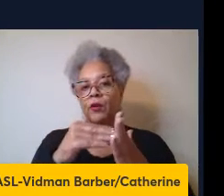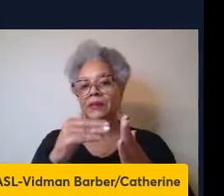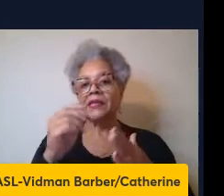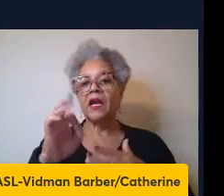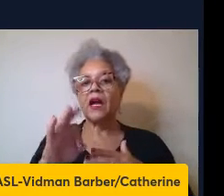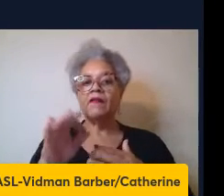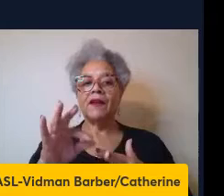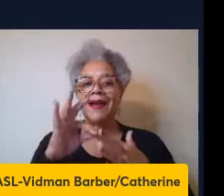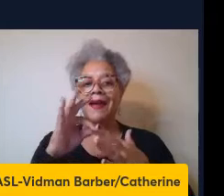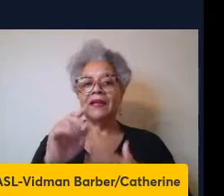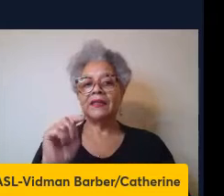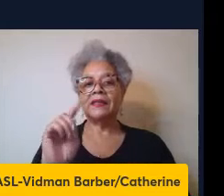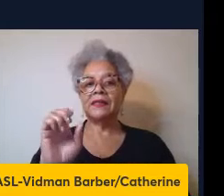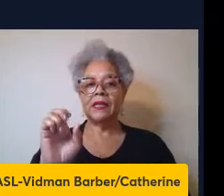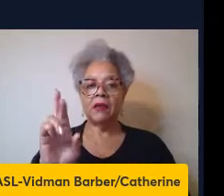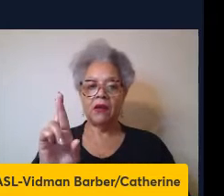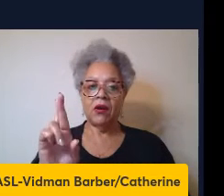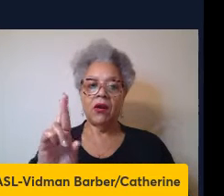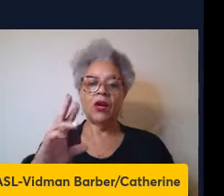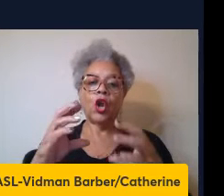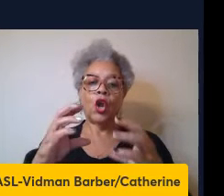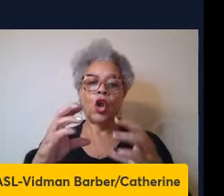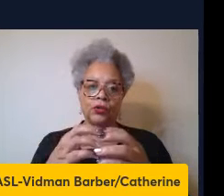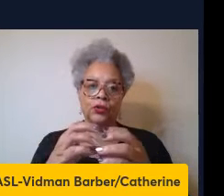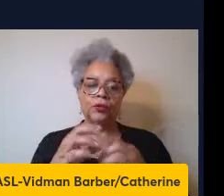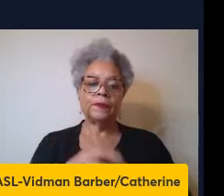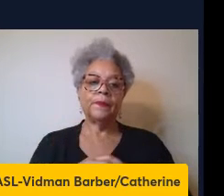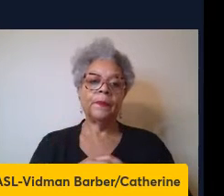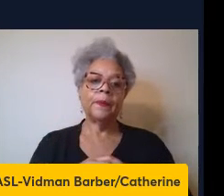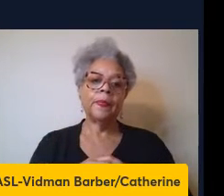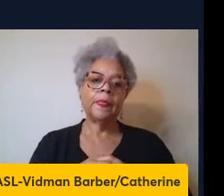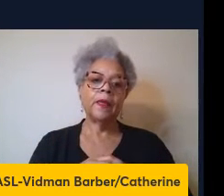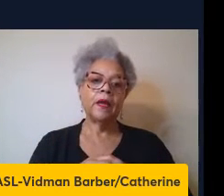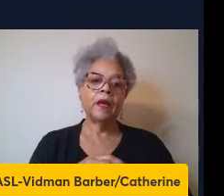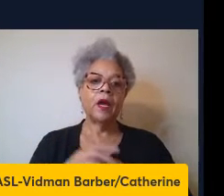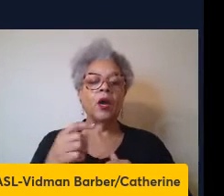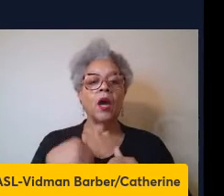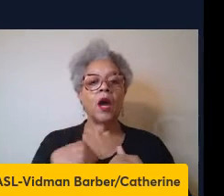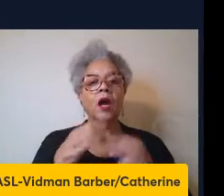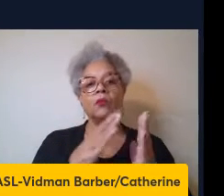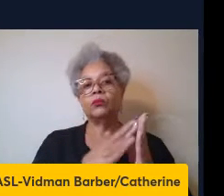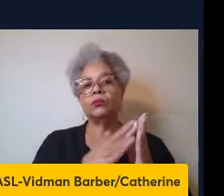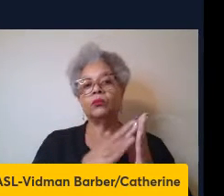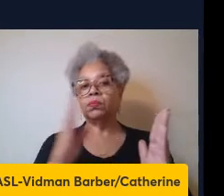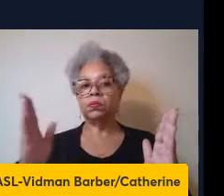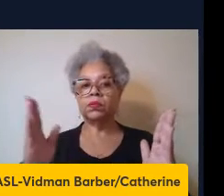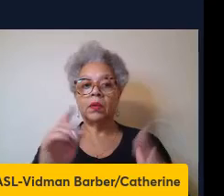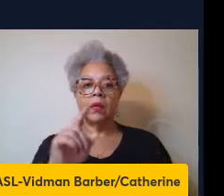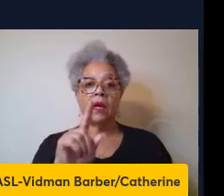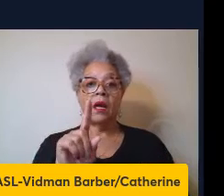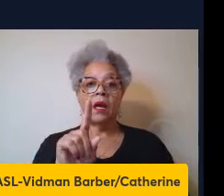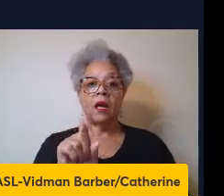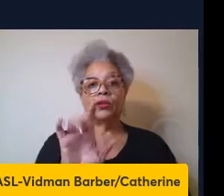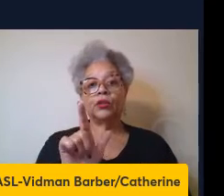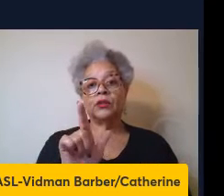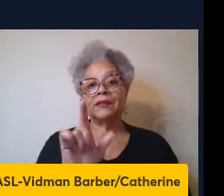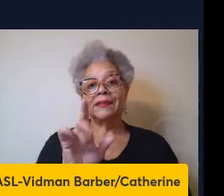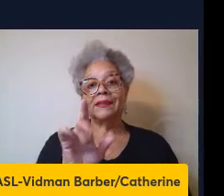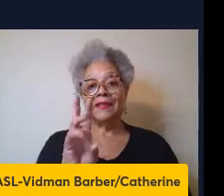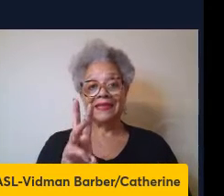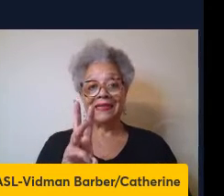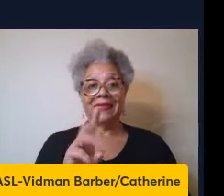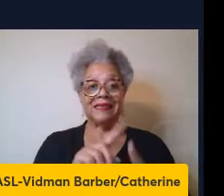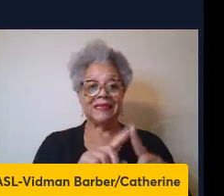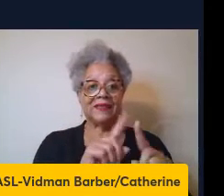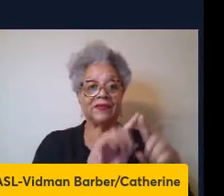TCR cluster? So we did this across 176 clusters